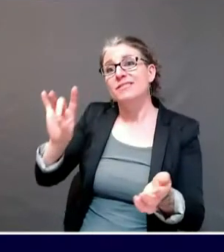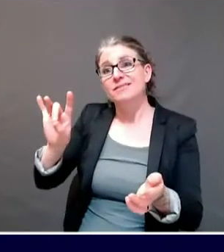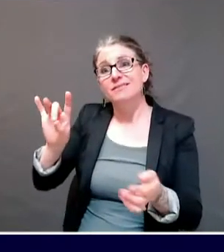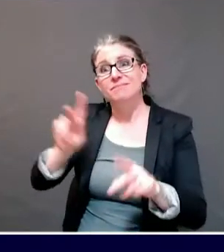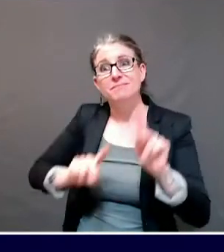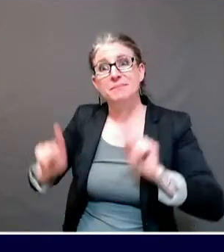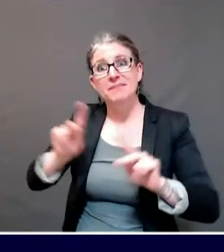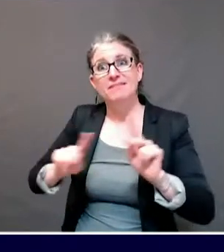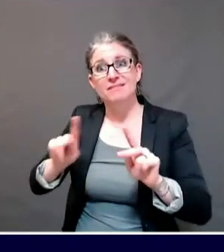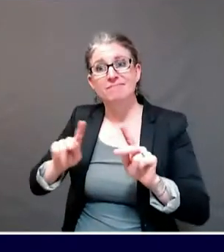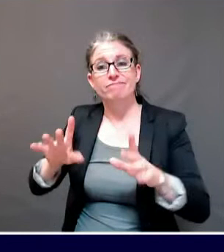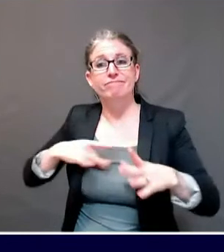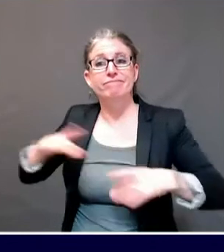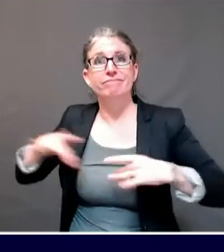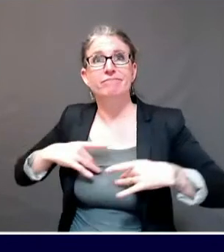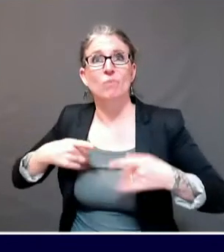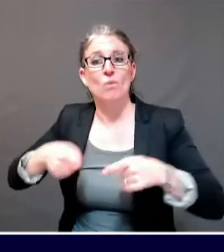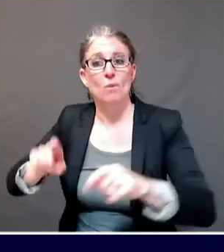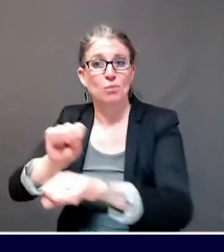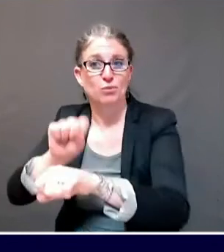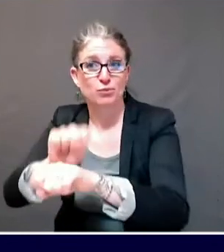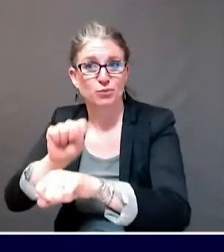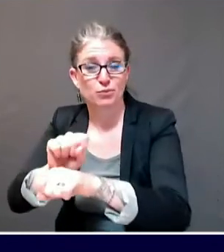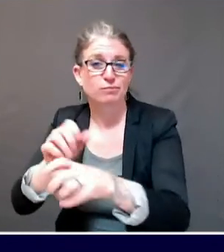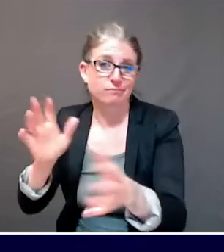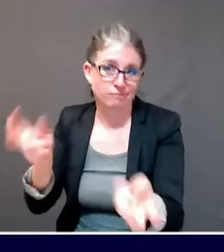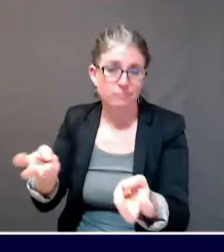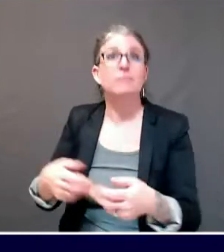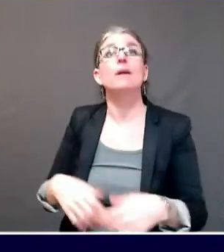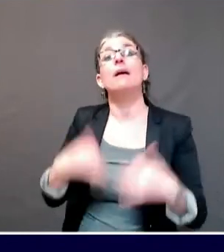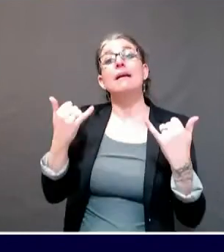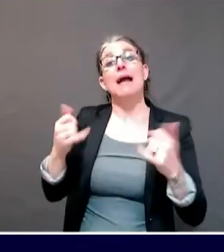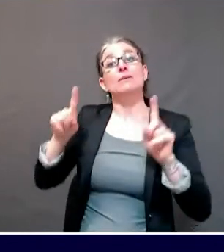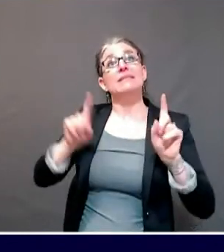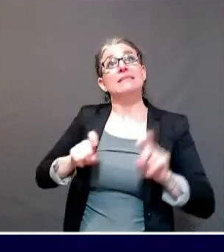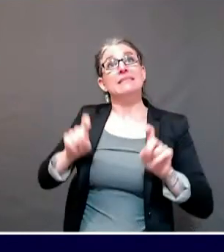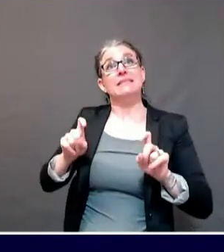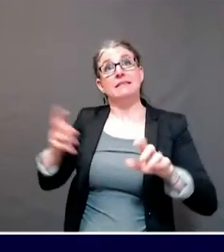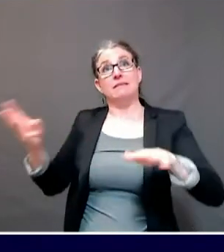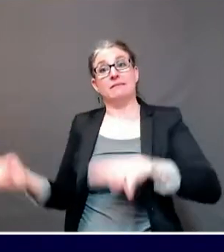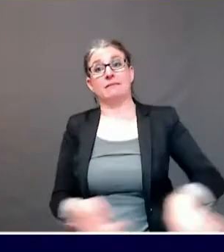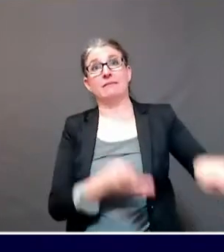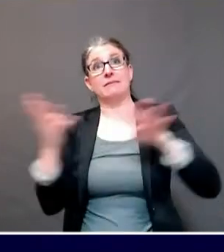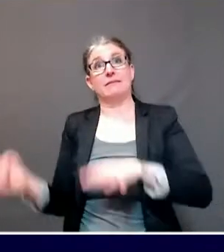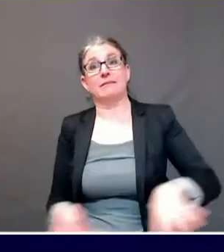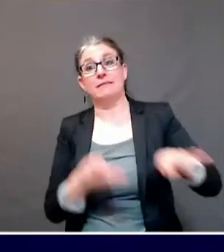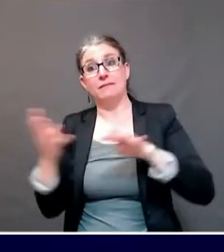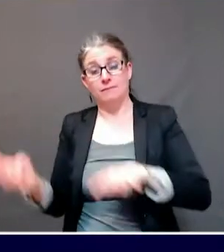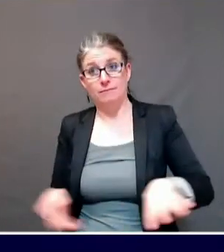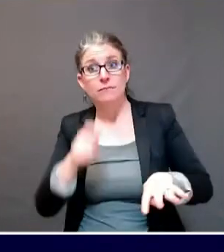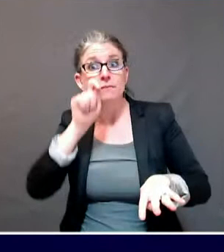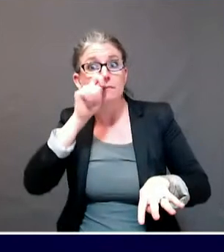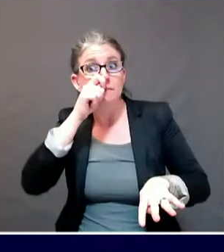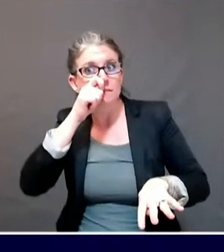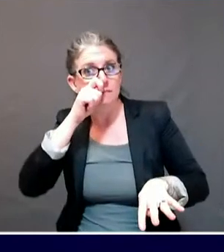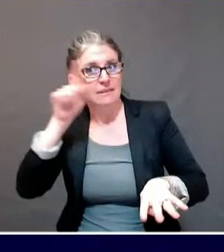Right now, the 7-day weighted PCR positivity rate in Maine stands